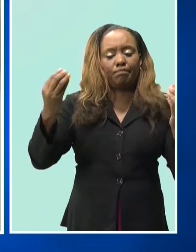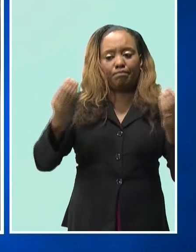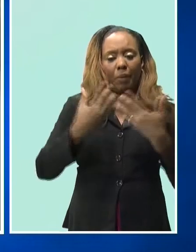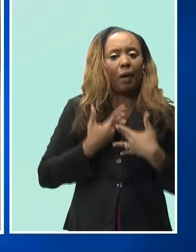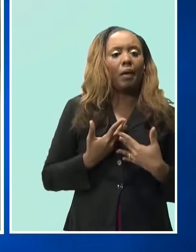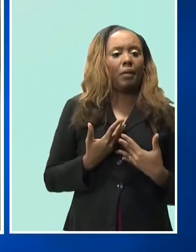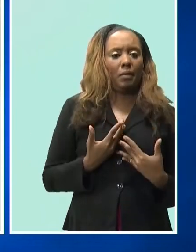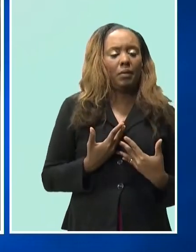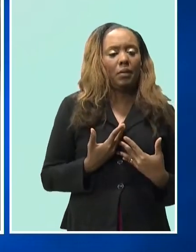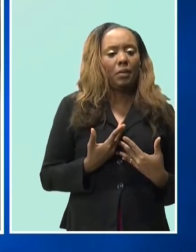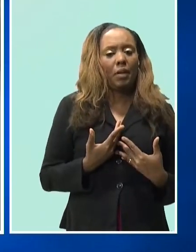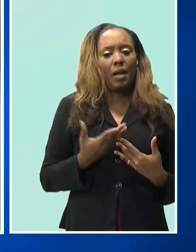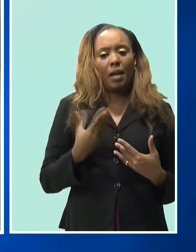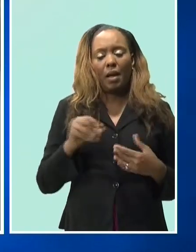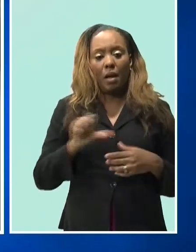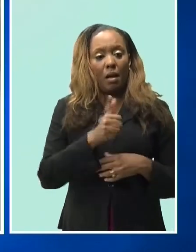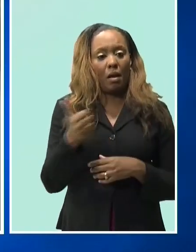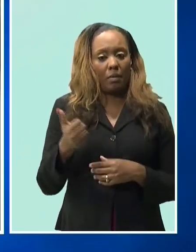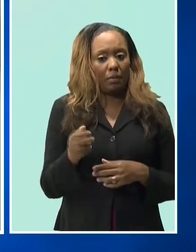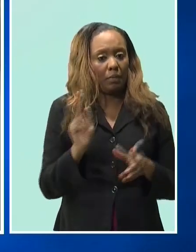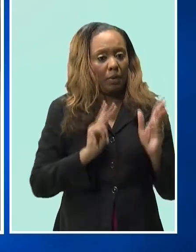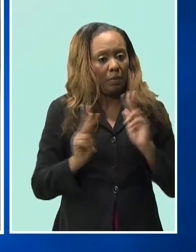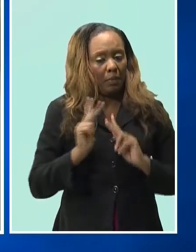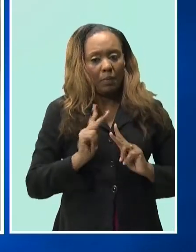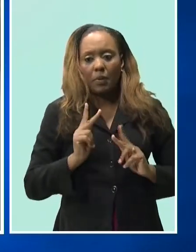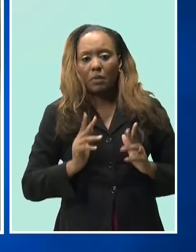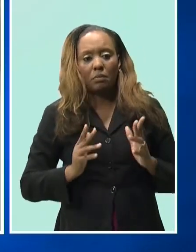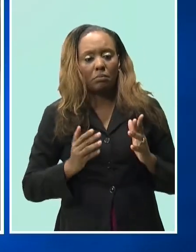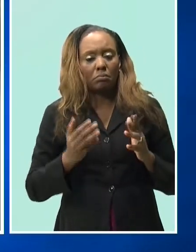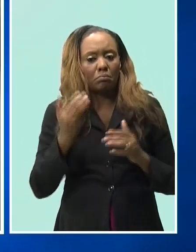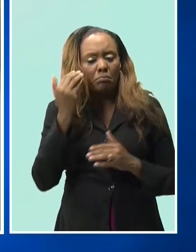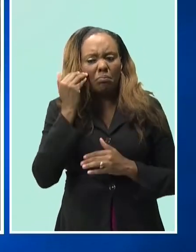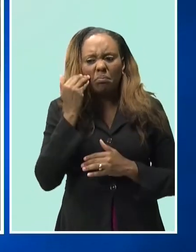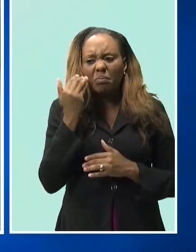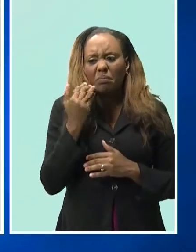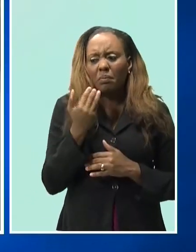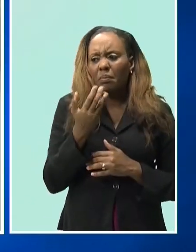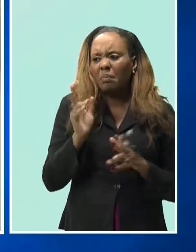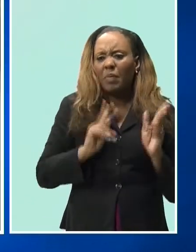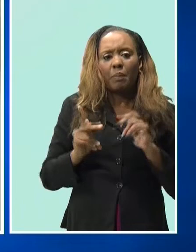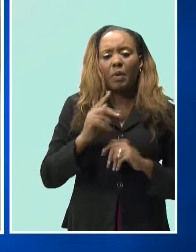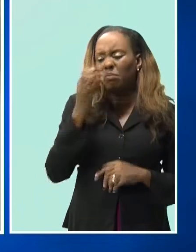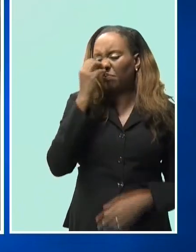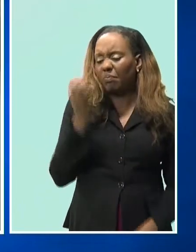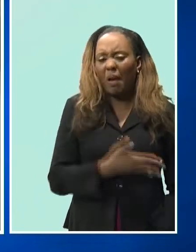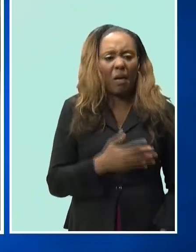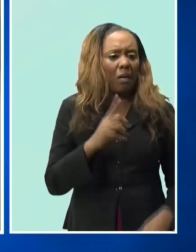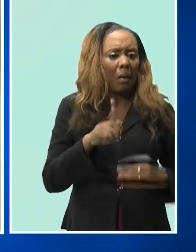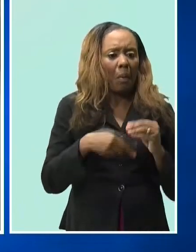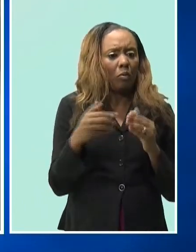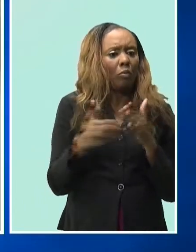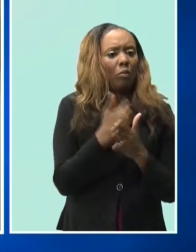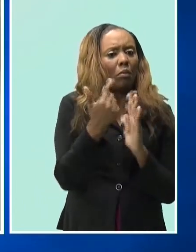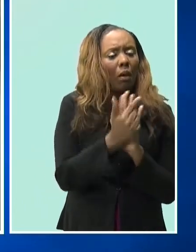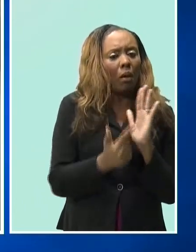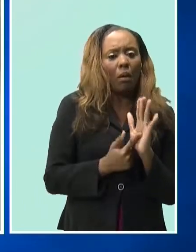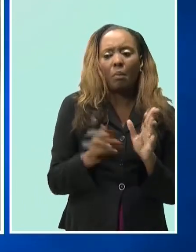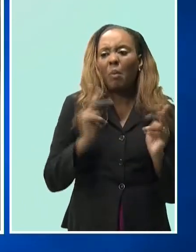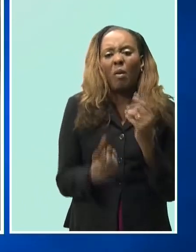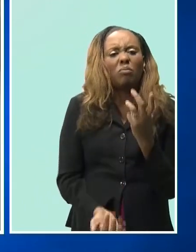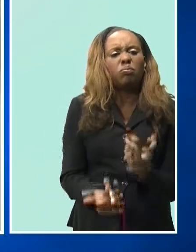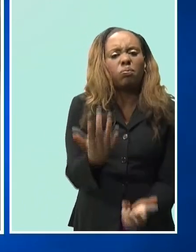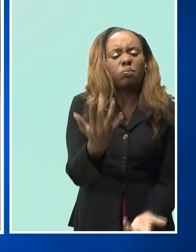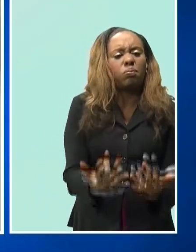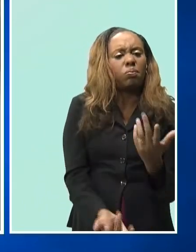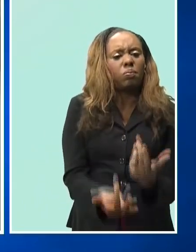various authorities that many persons are ignoring the new law. In fact, indiscriminate burning